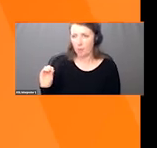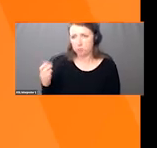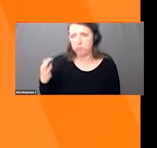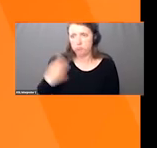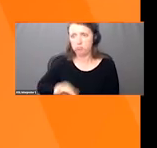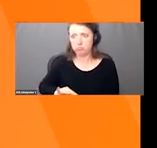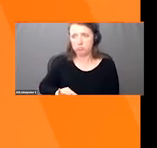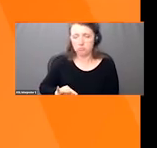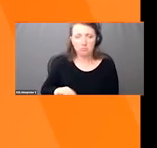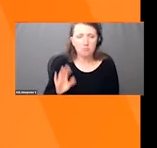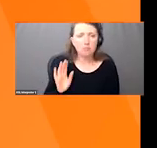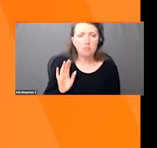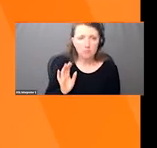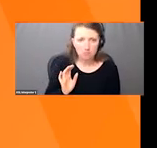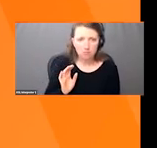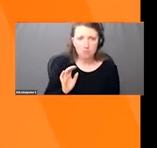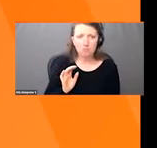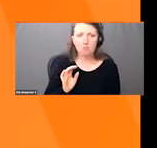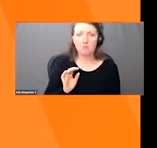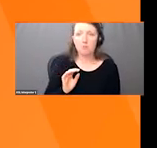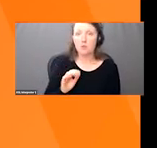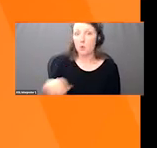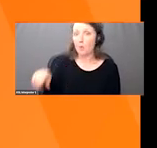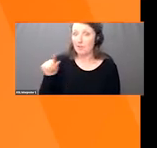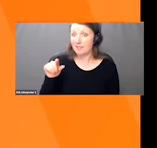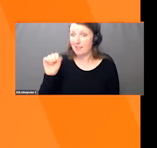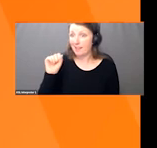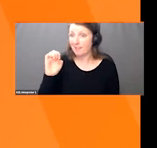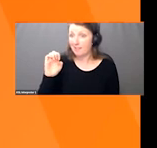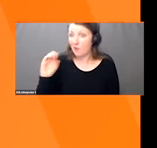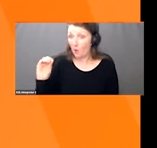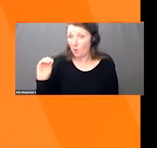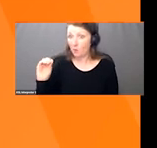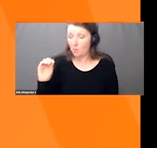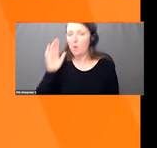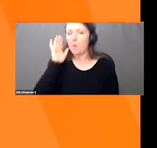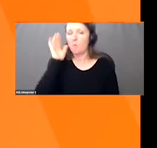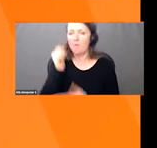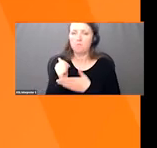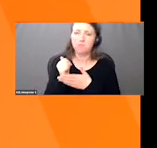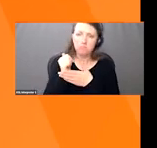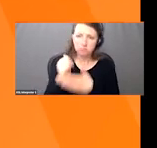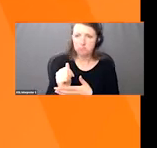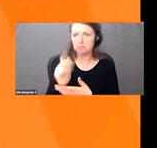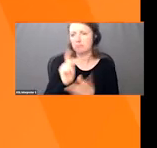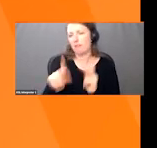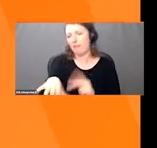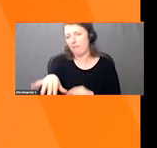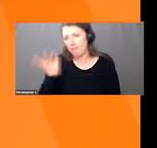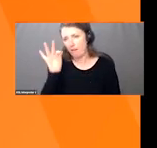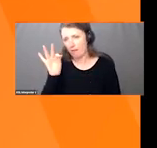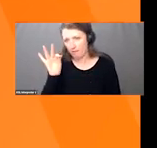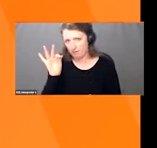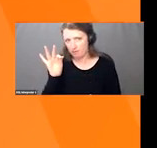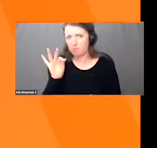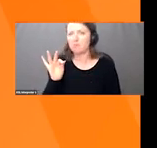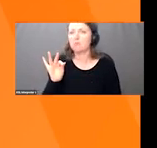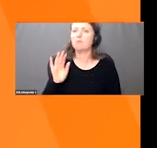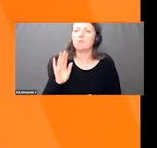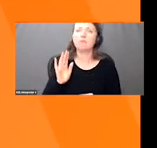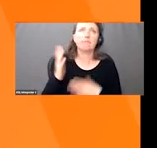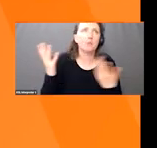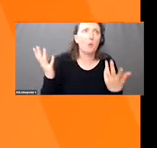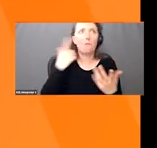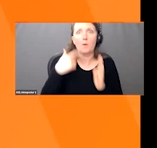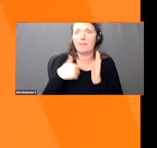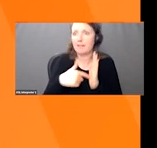This will act as a bunch of SEO content specifically within the platform. So SEO content on your website will help someone if they're